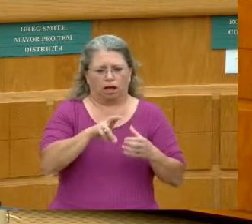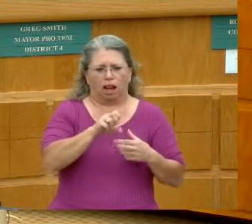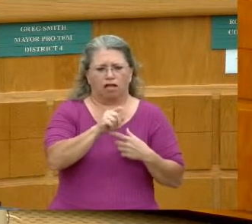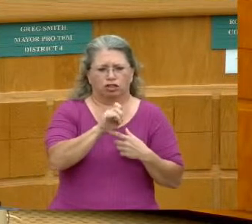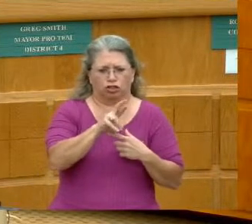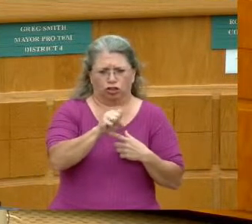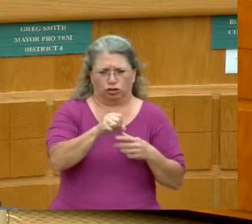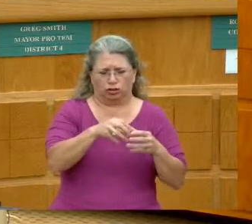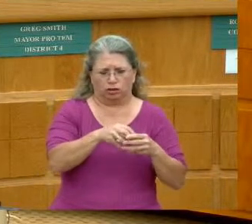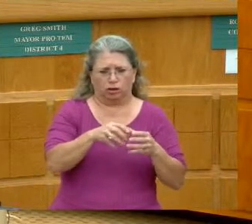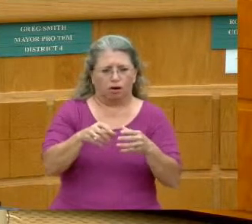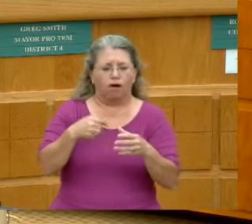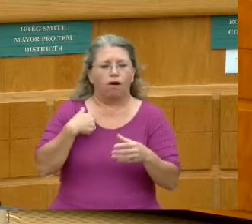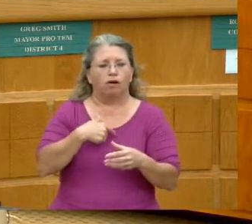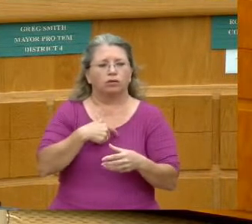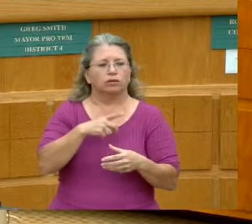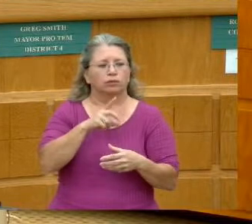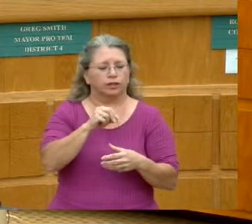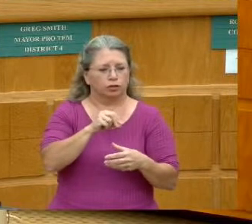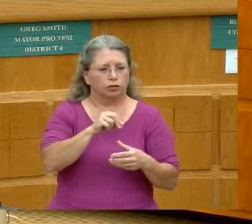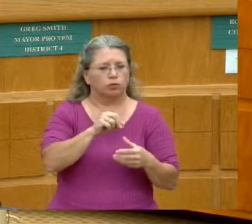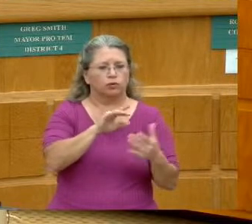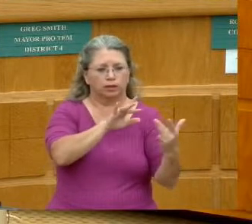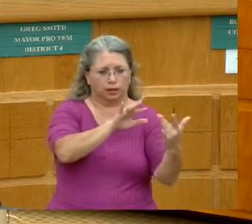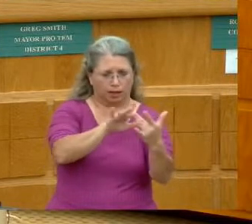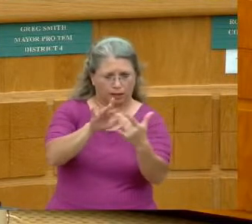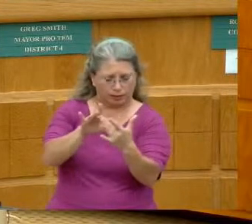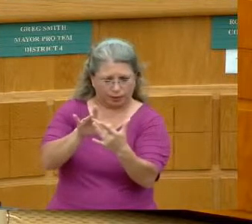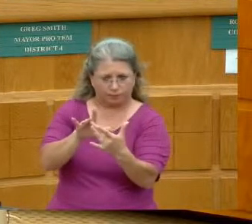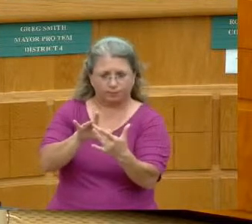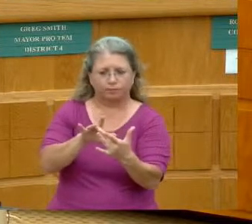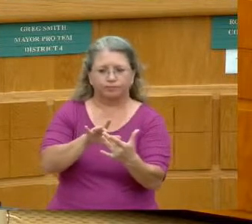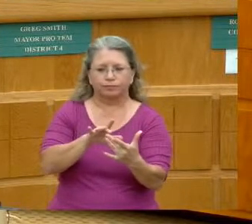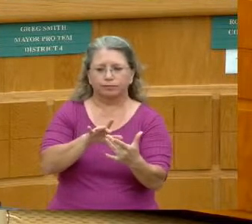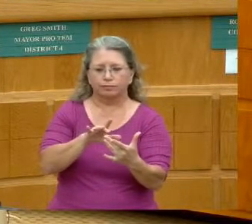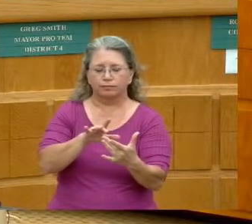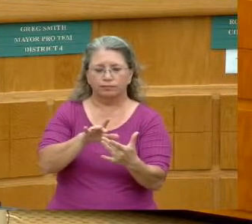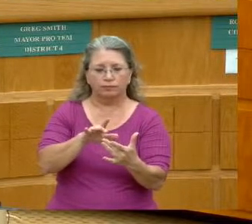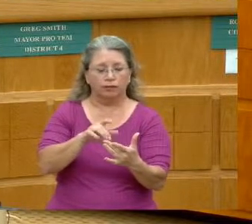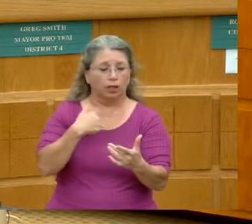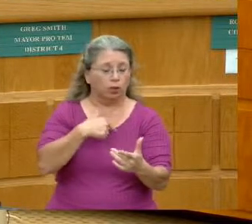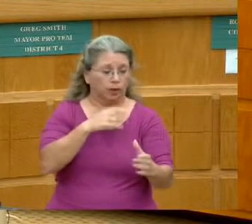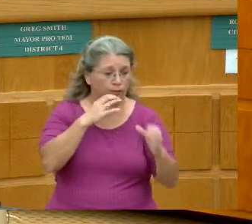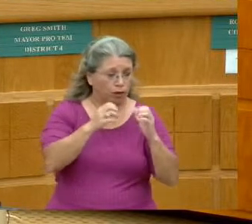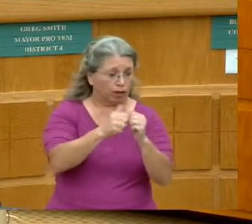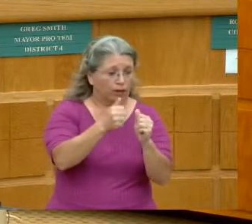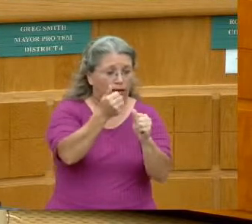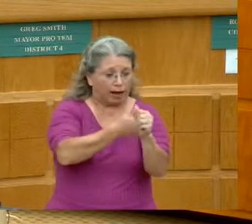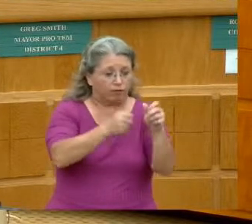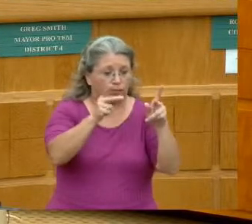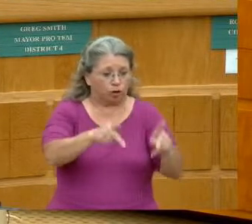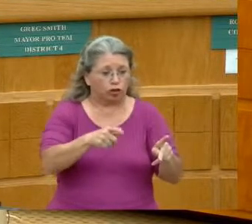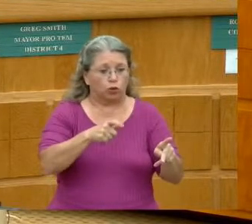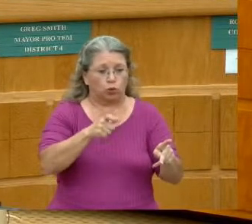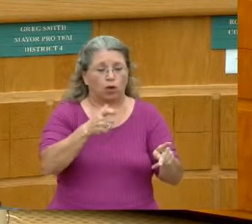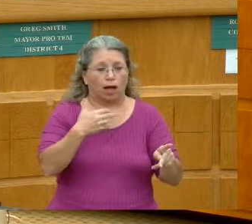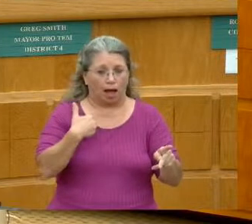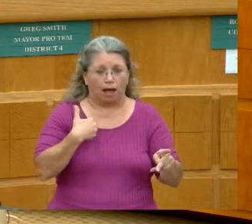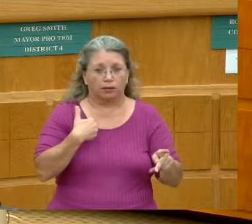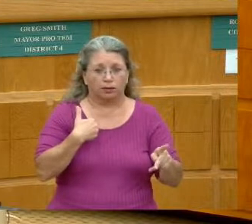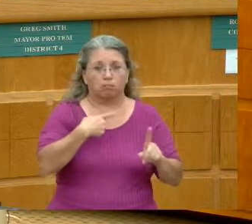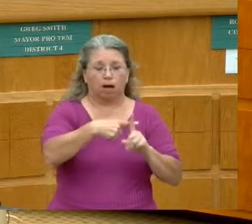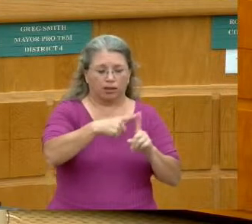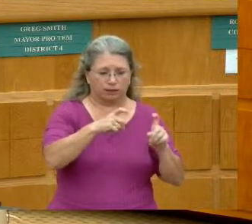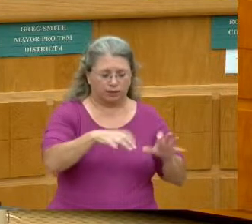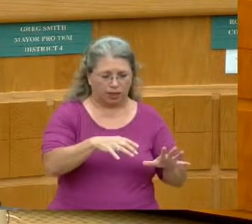do several contact tracing. We communicate with every individual that tests positive, and we try to figure out some sort of pattern so that we can stop